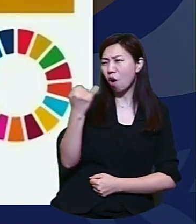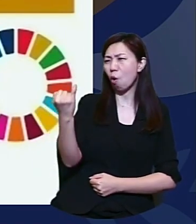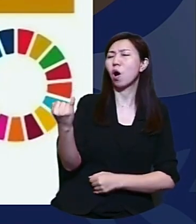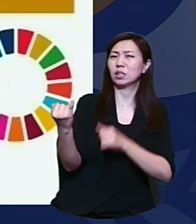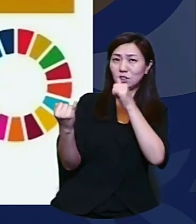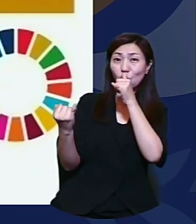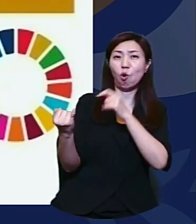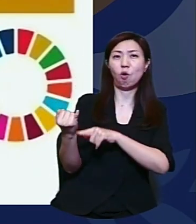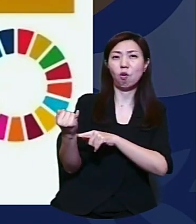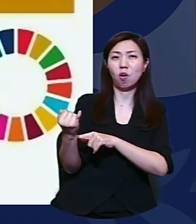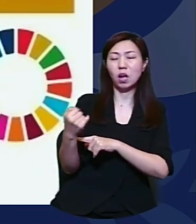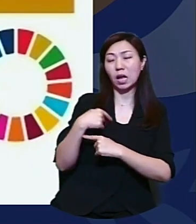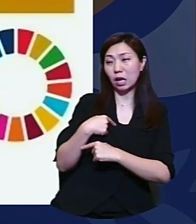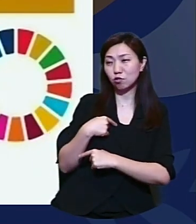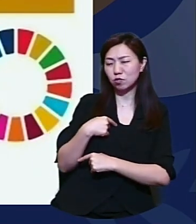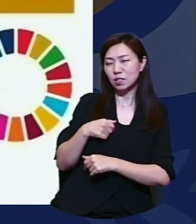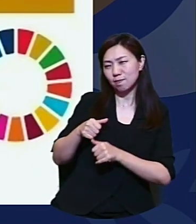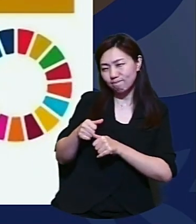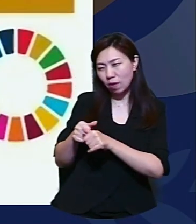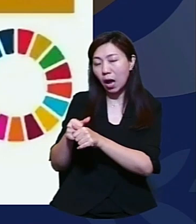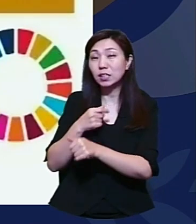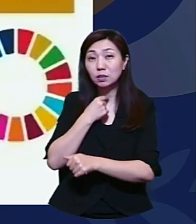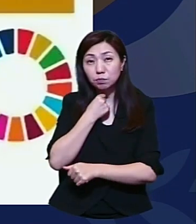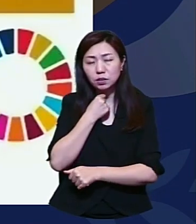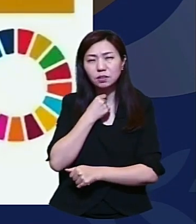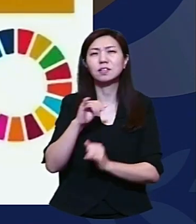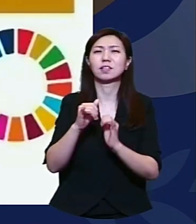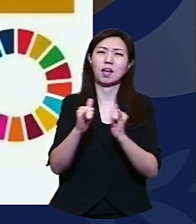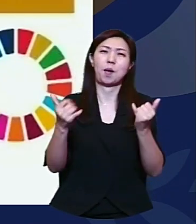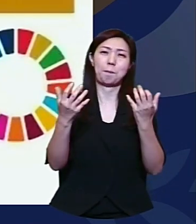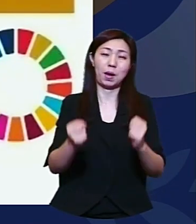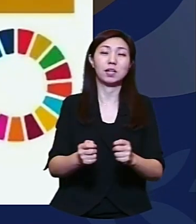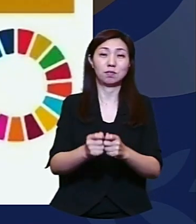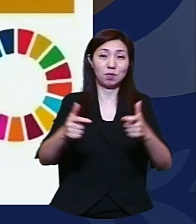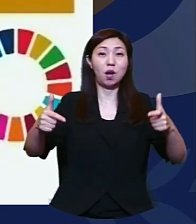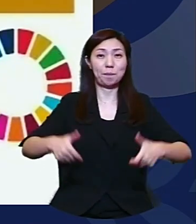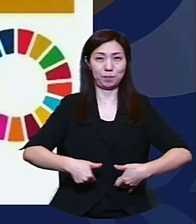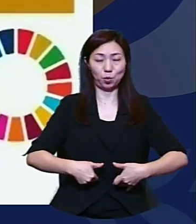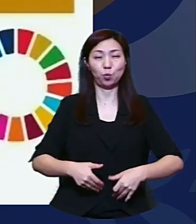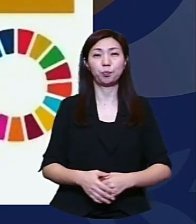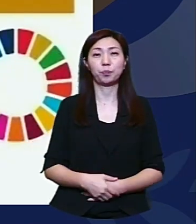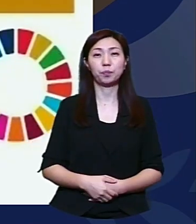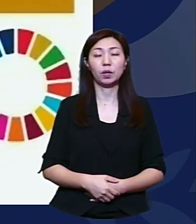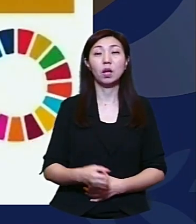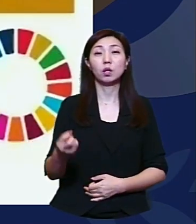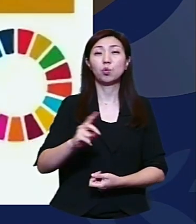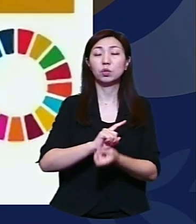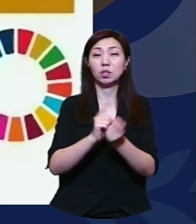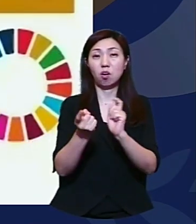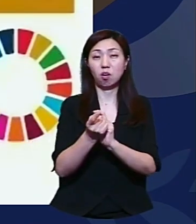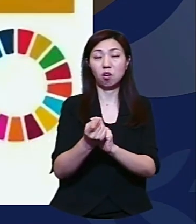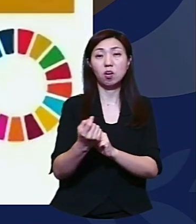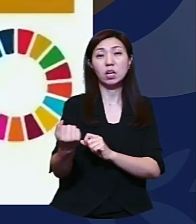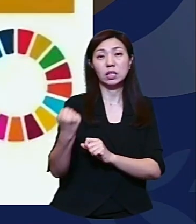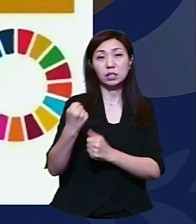in that. And of course, we need more partnerships and collaboration, which is something we've covered in this session.